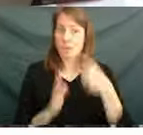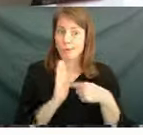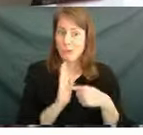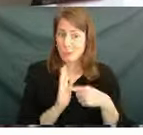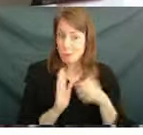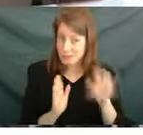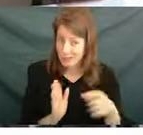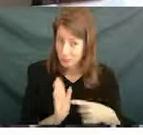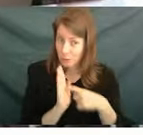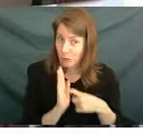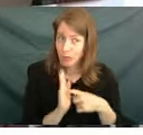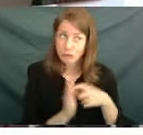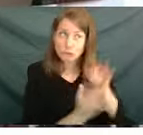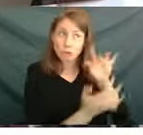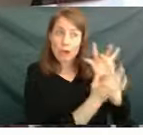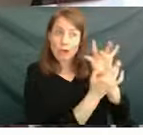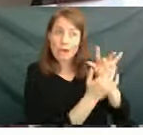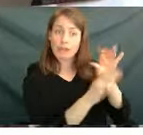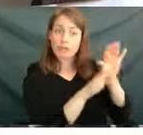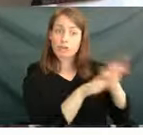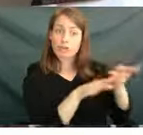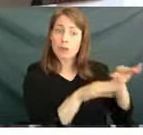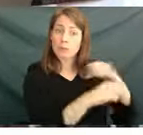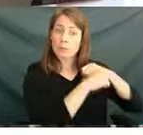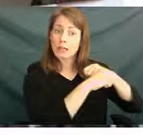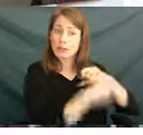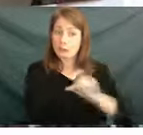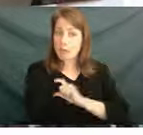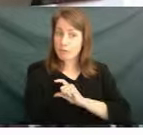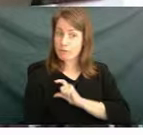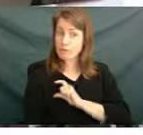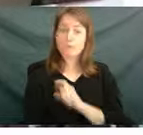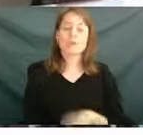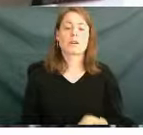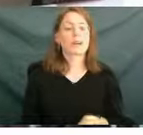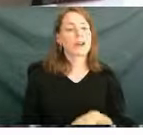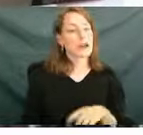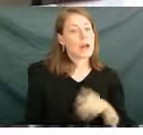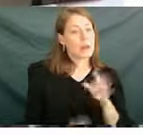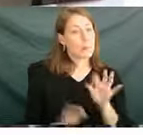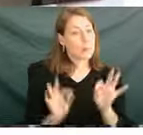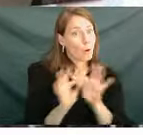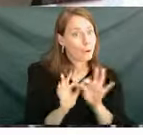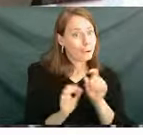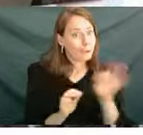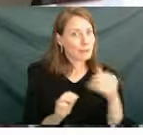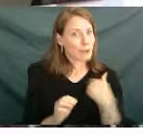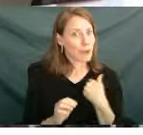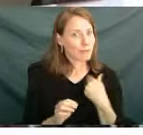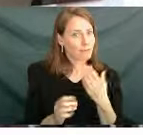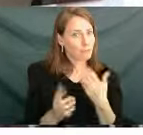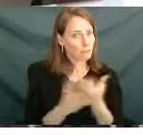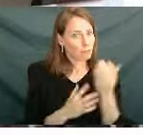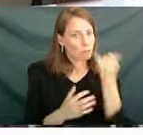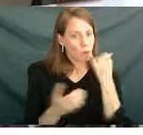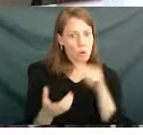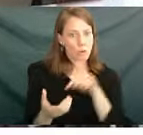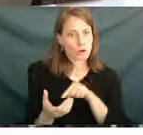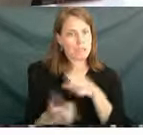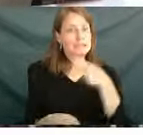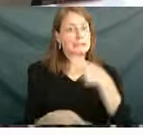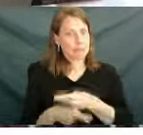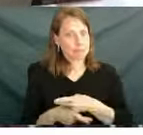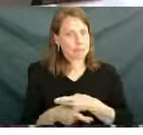to keep hold of the evidence, you know, so that they've got a record of what's been happening, so that they're able to show somebody exactly what's gone